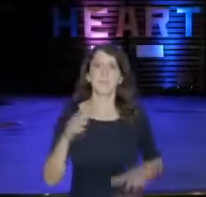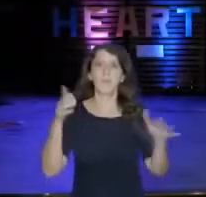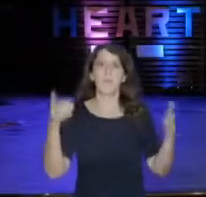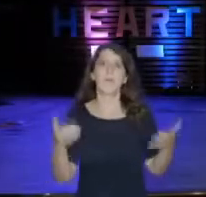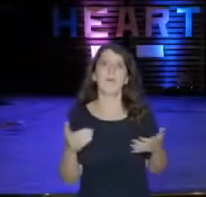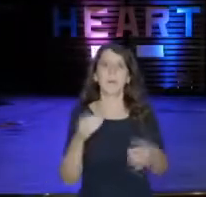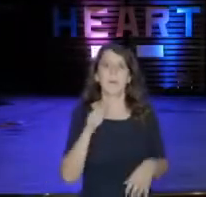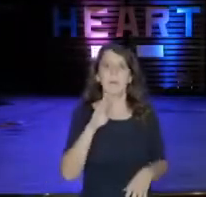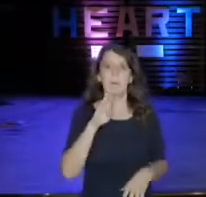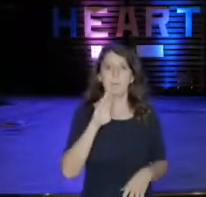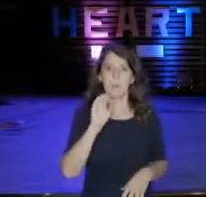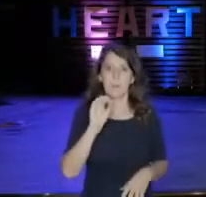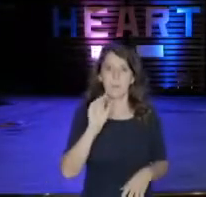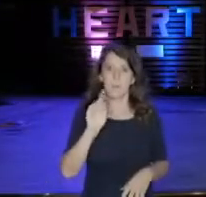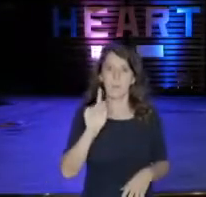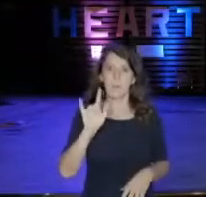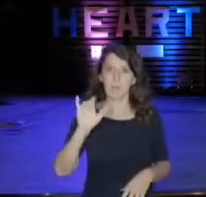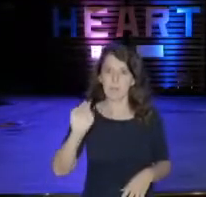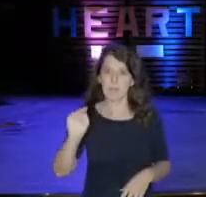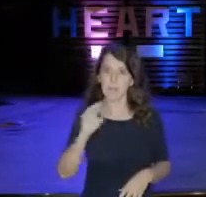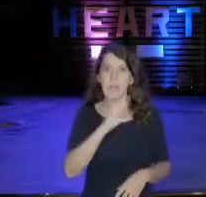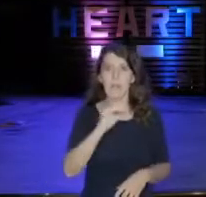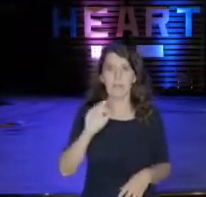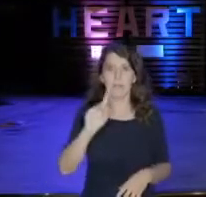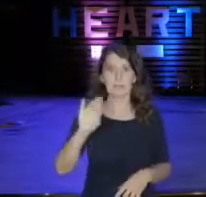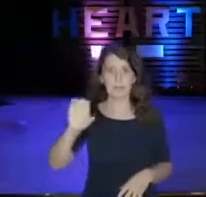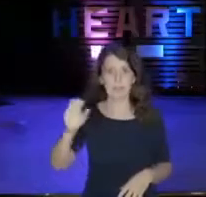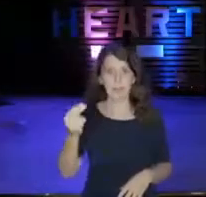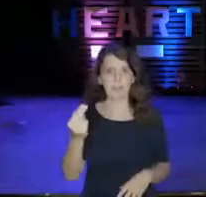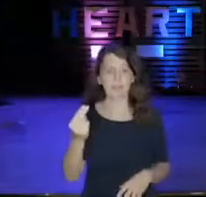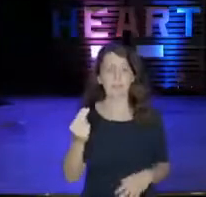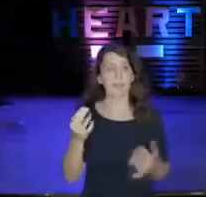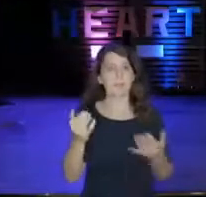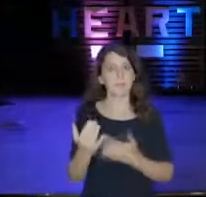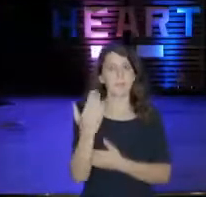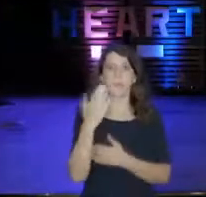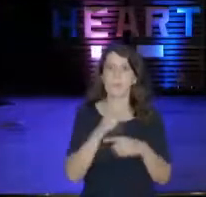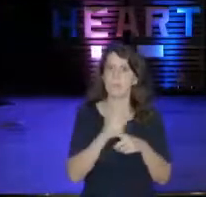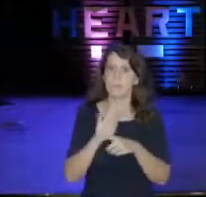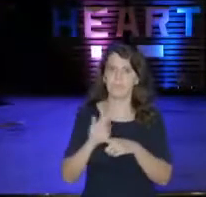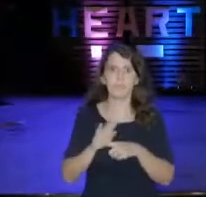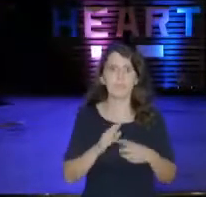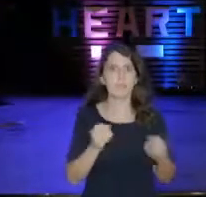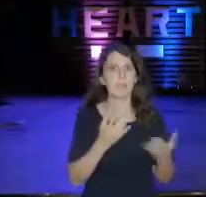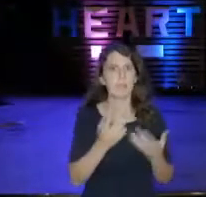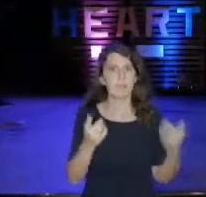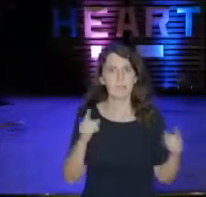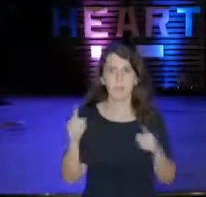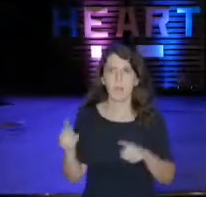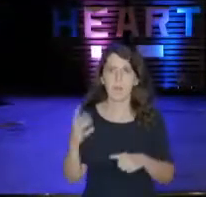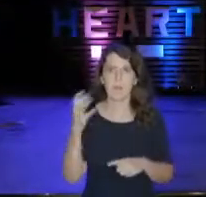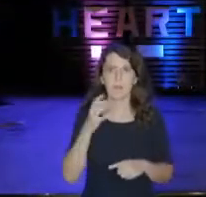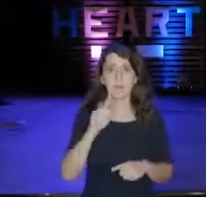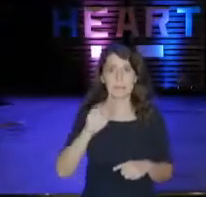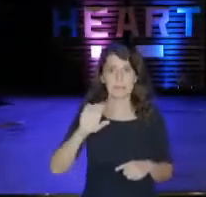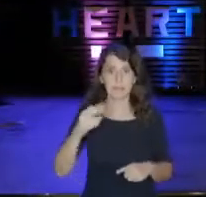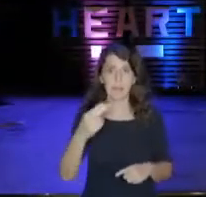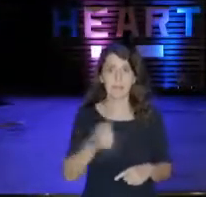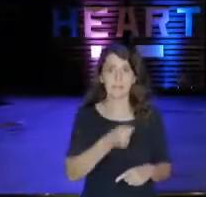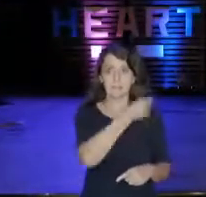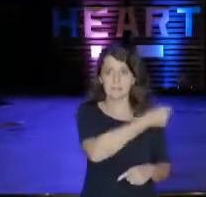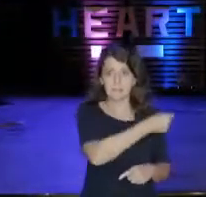It's a busy morning, isn't it? A lot of good stuff going on. So I'm going to let Zach hold this microphone. And